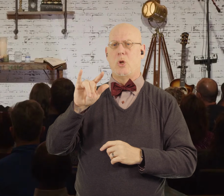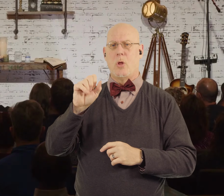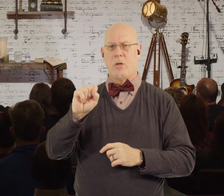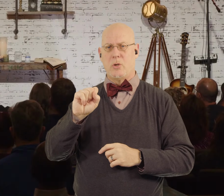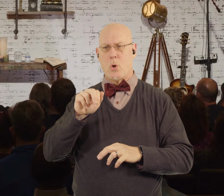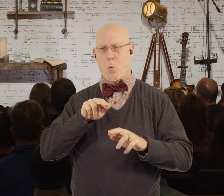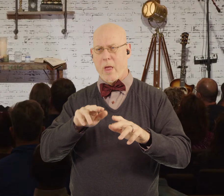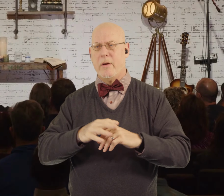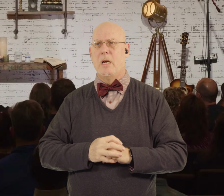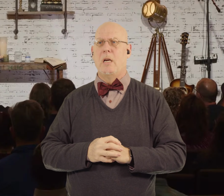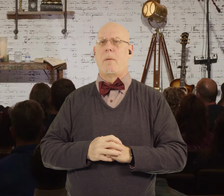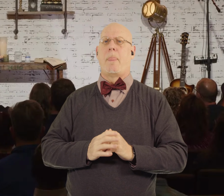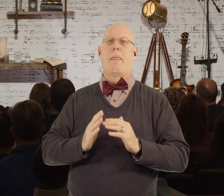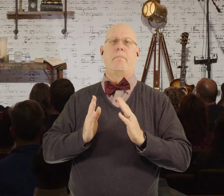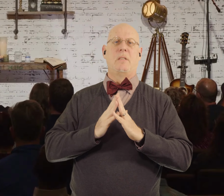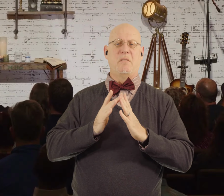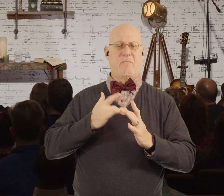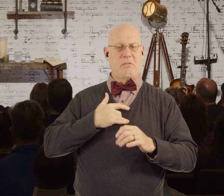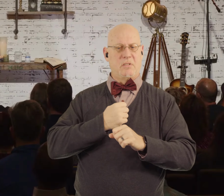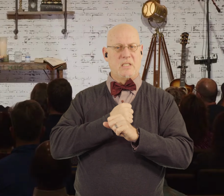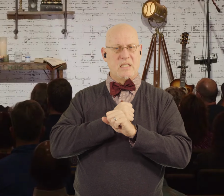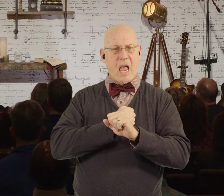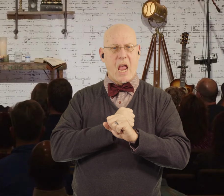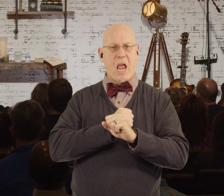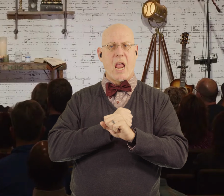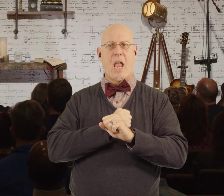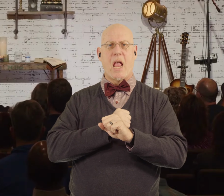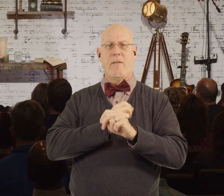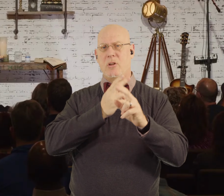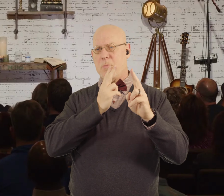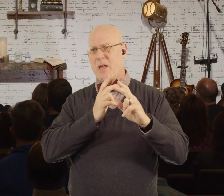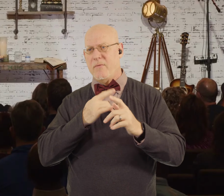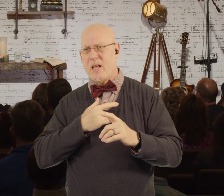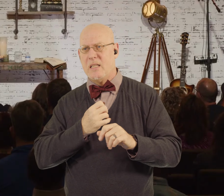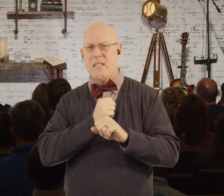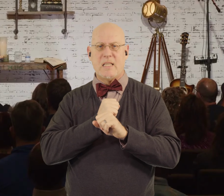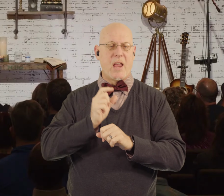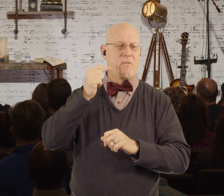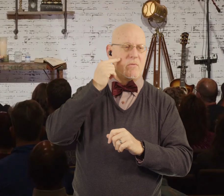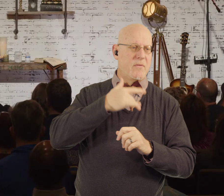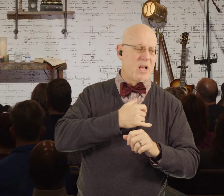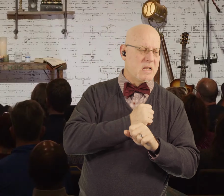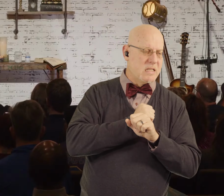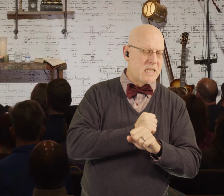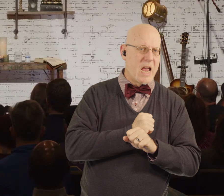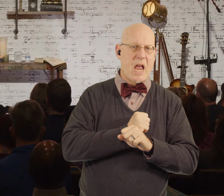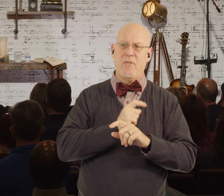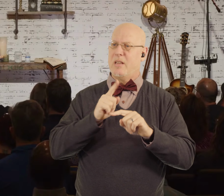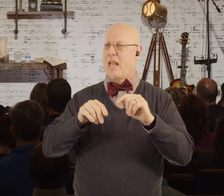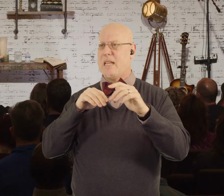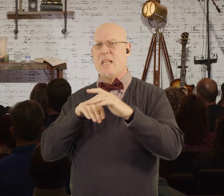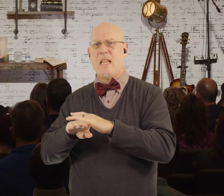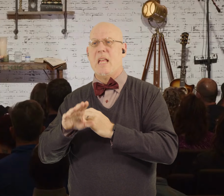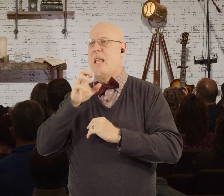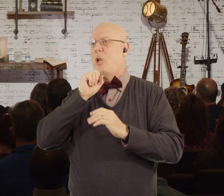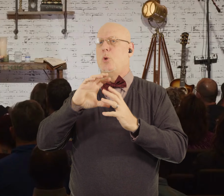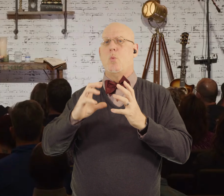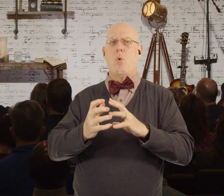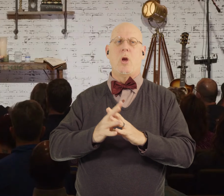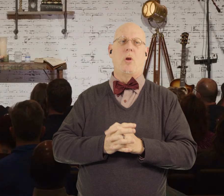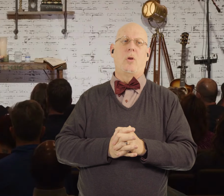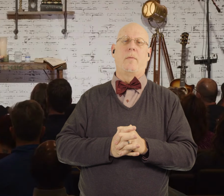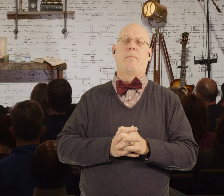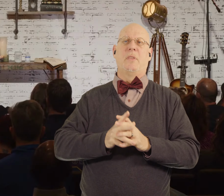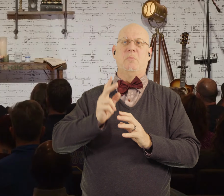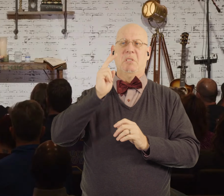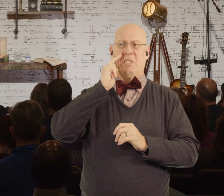from the Pactolus River. And the citizens felt safe, and the nobility felt safe, and the governors felt safe. It was impenetrable.